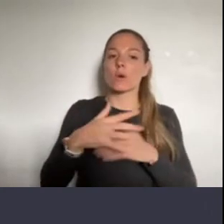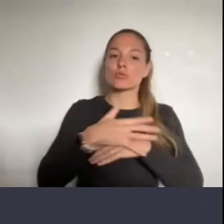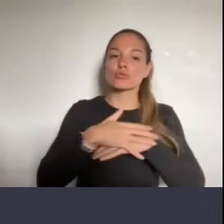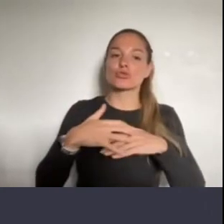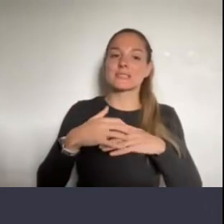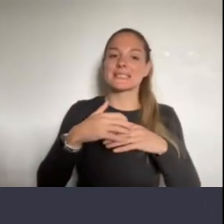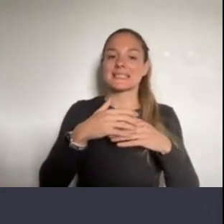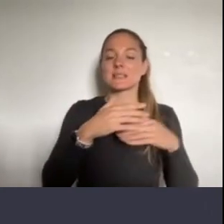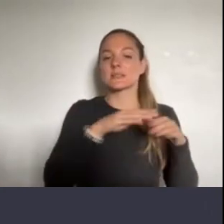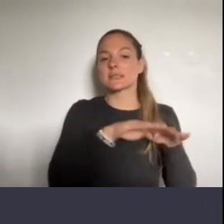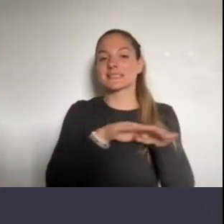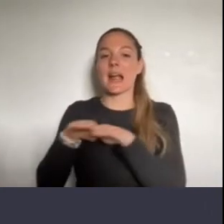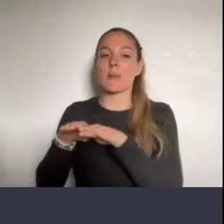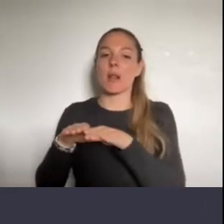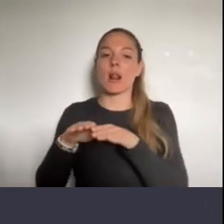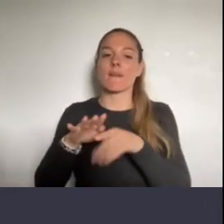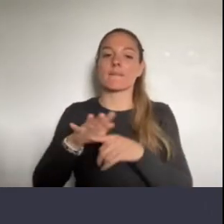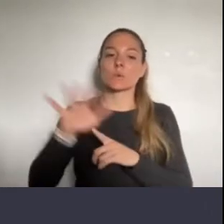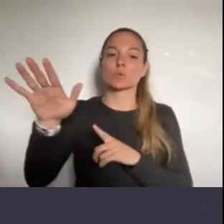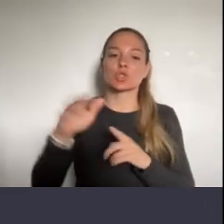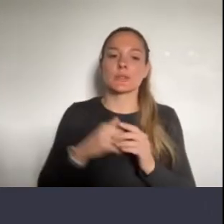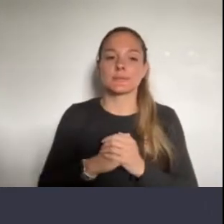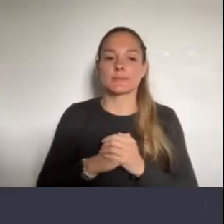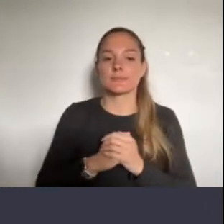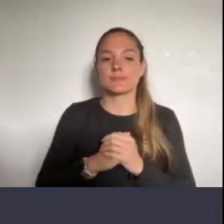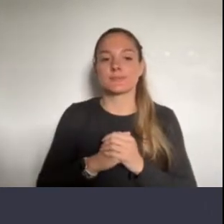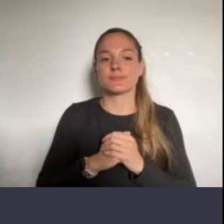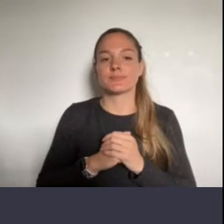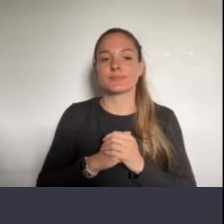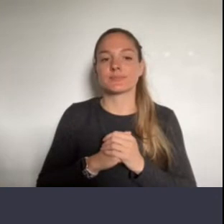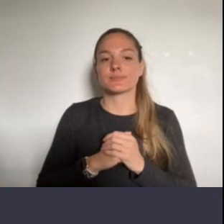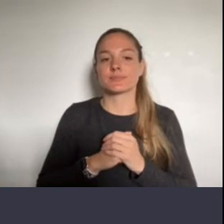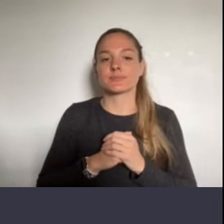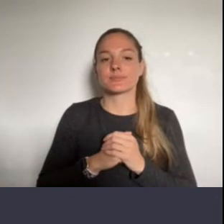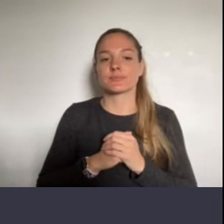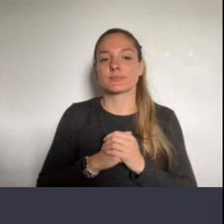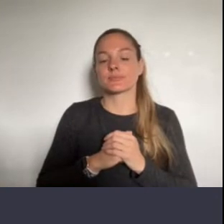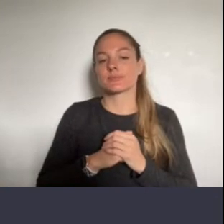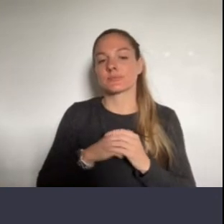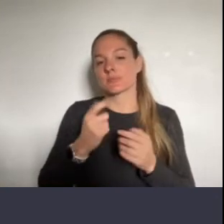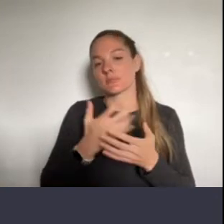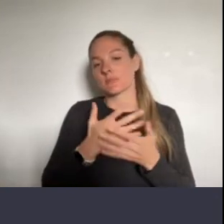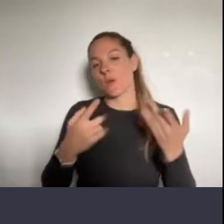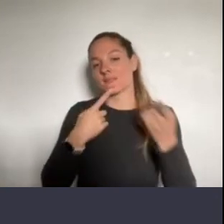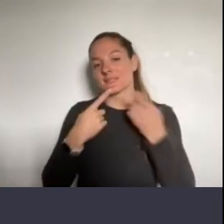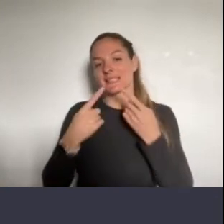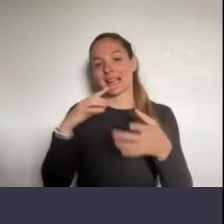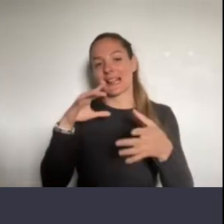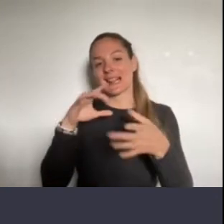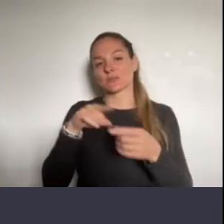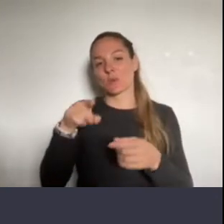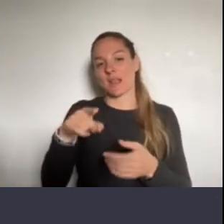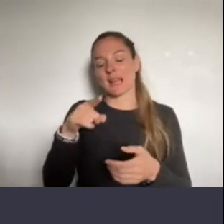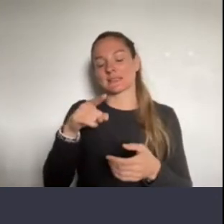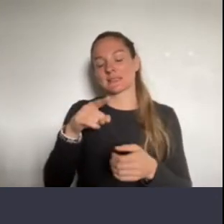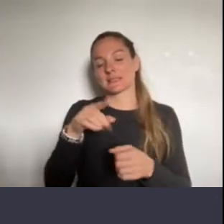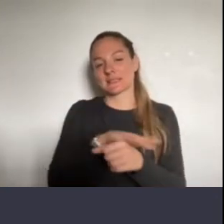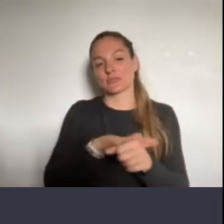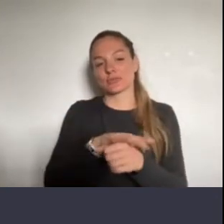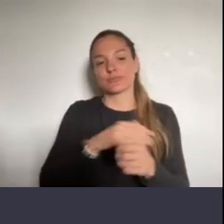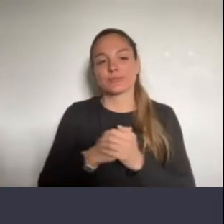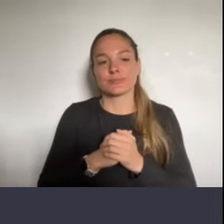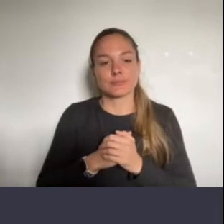very limited detailed data around this whole section. In one